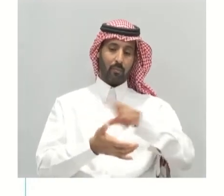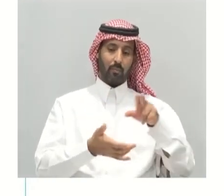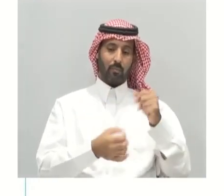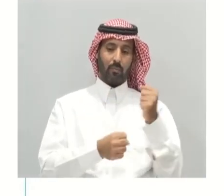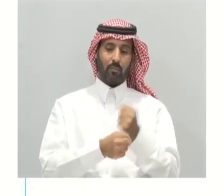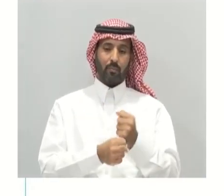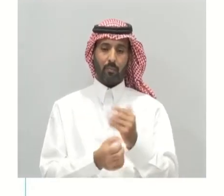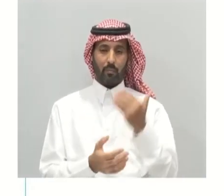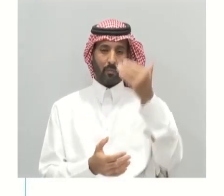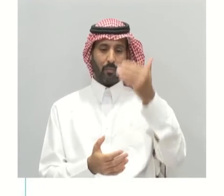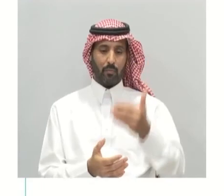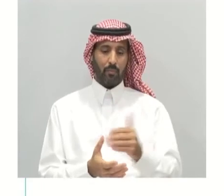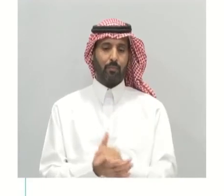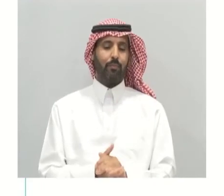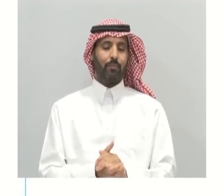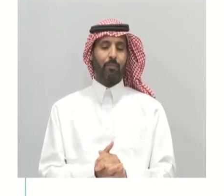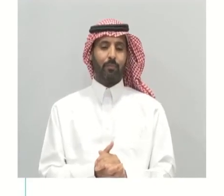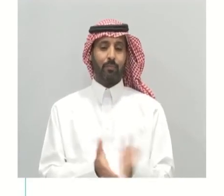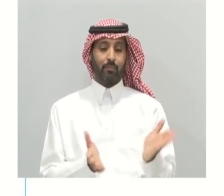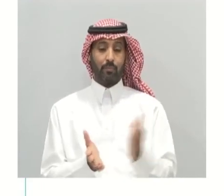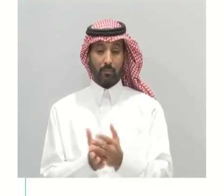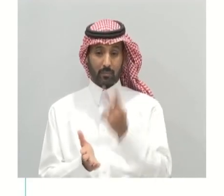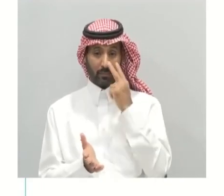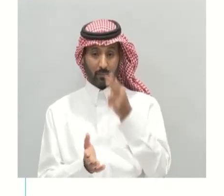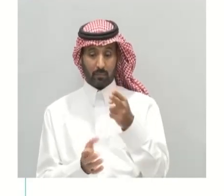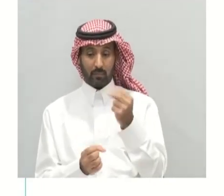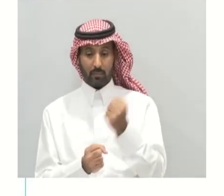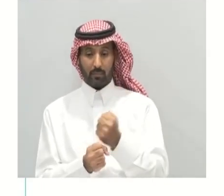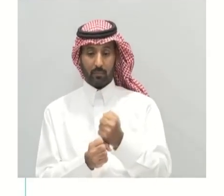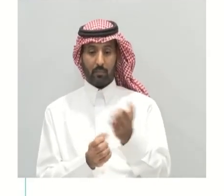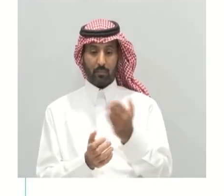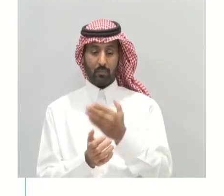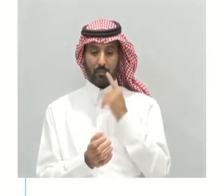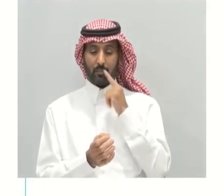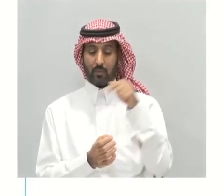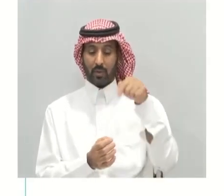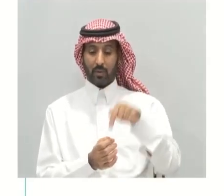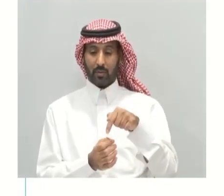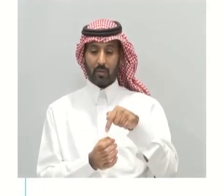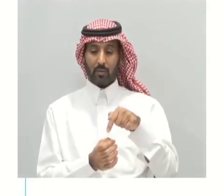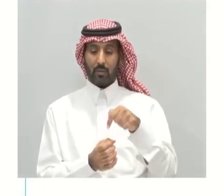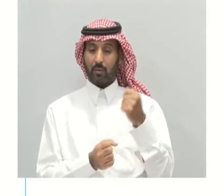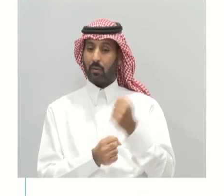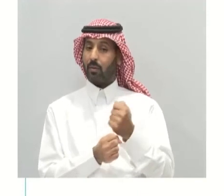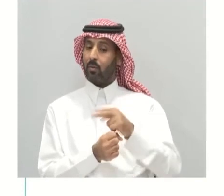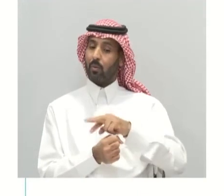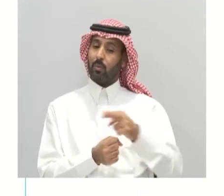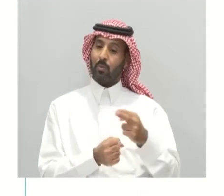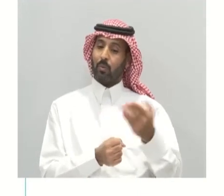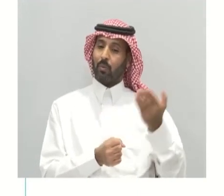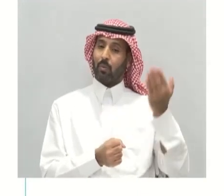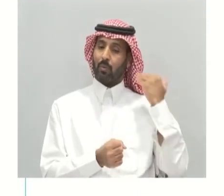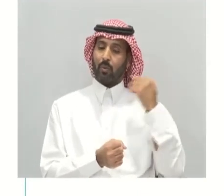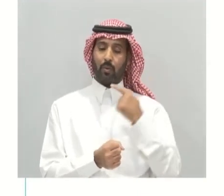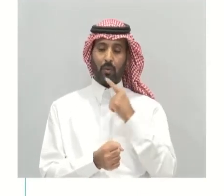what we're going to do is we're going to see the verb as in the present and how to say